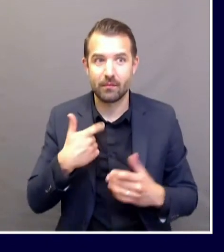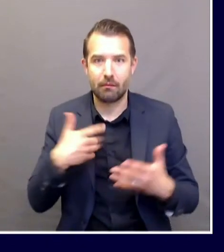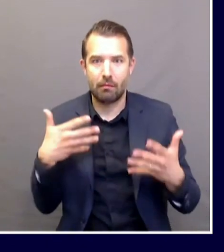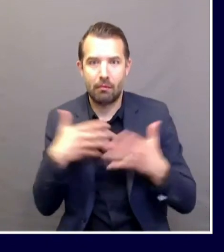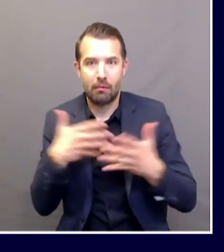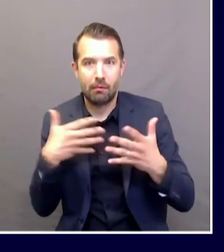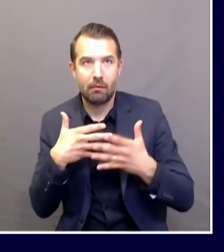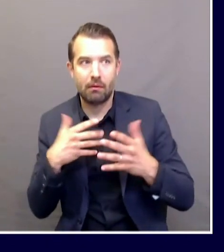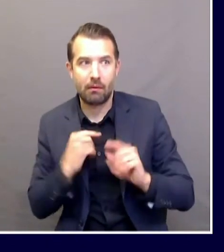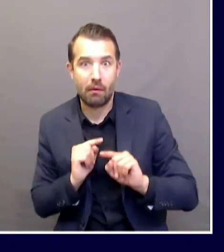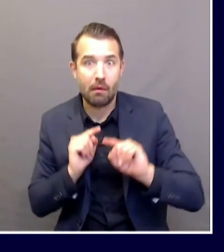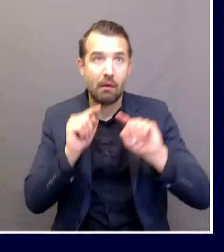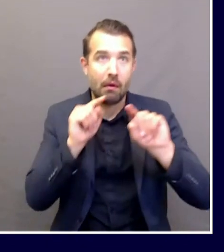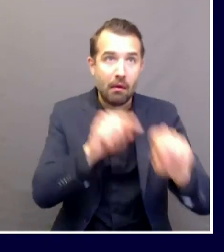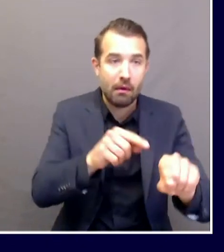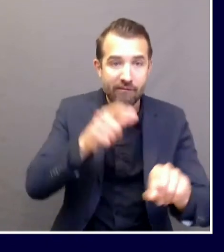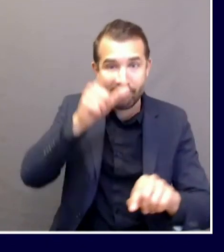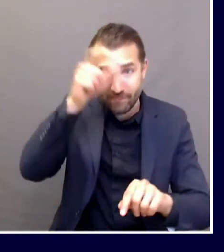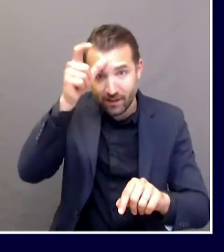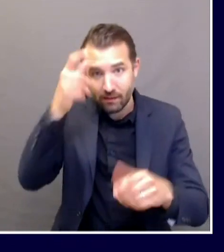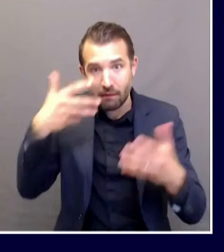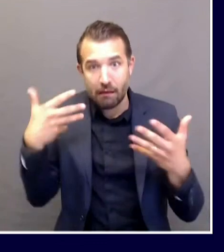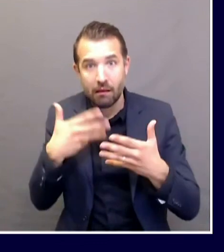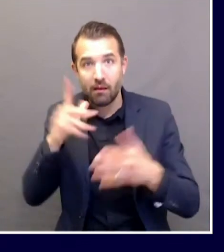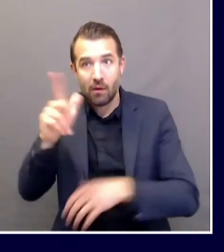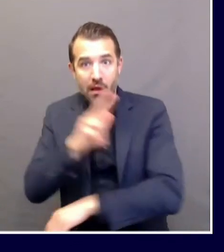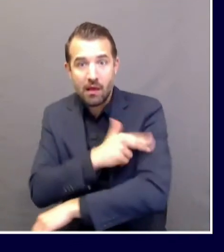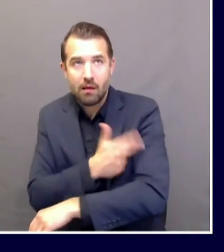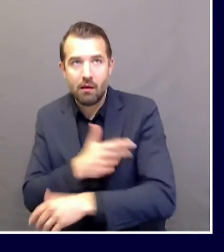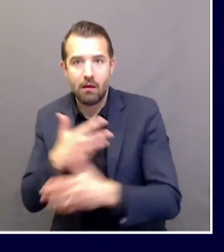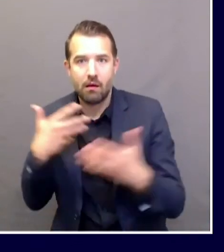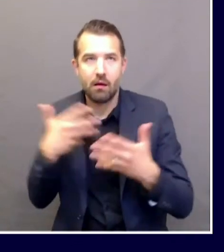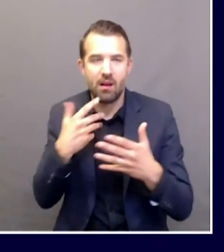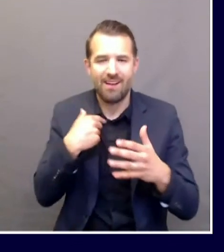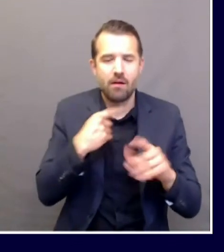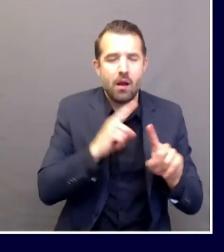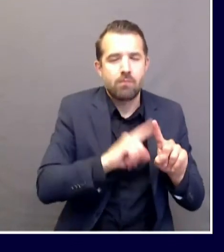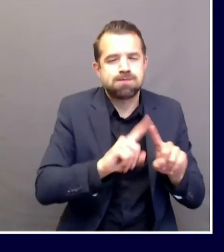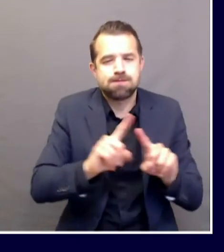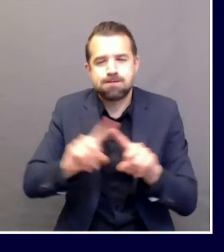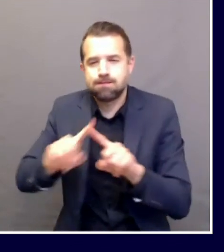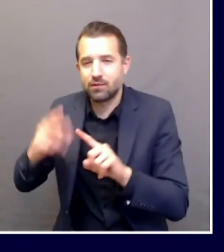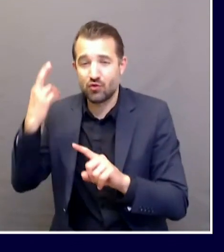willing, ready, and able to go to those groups of people to provide vaccine.